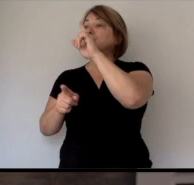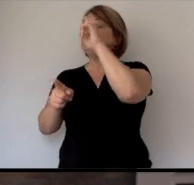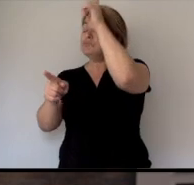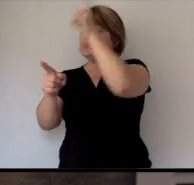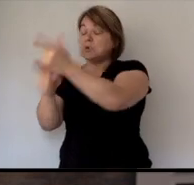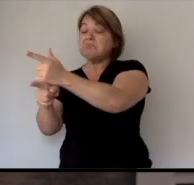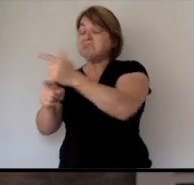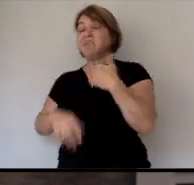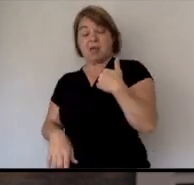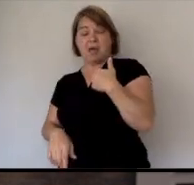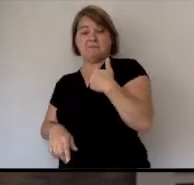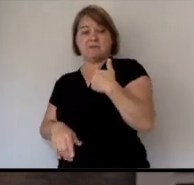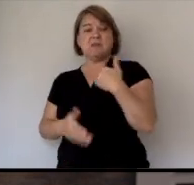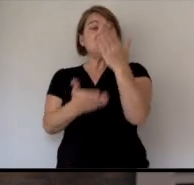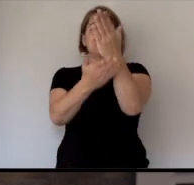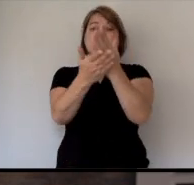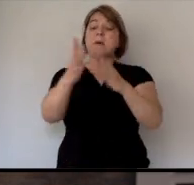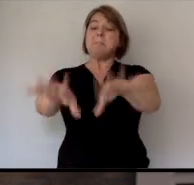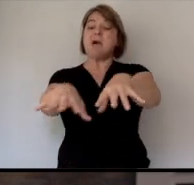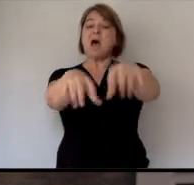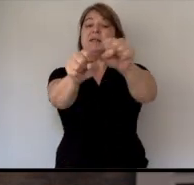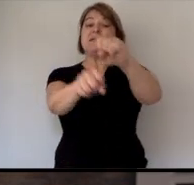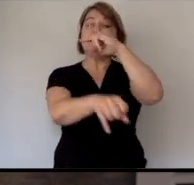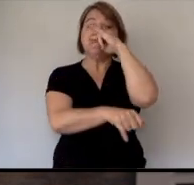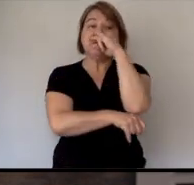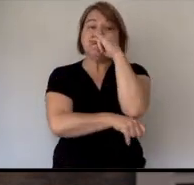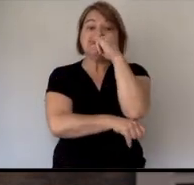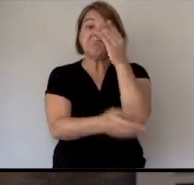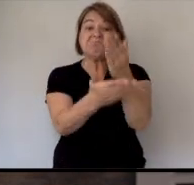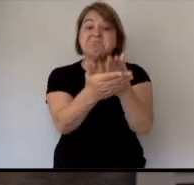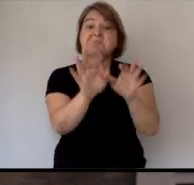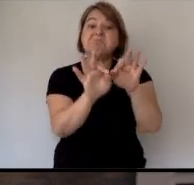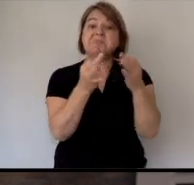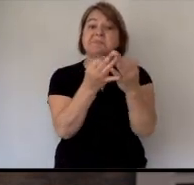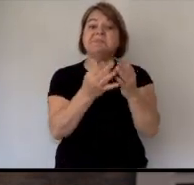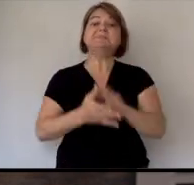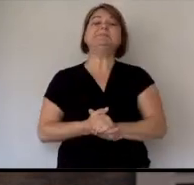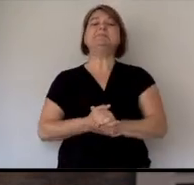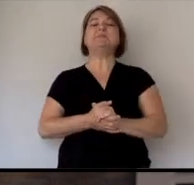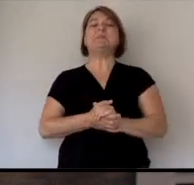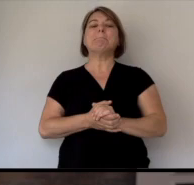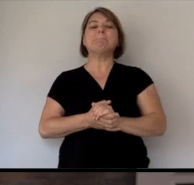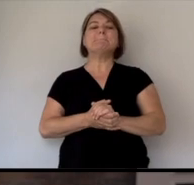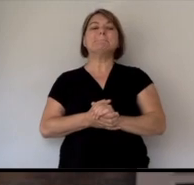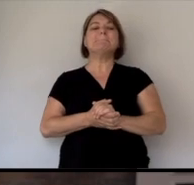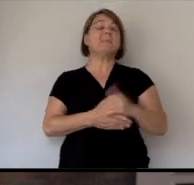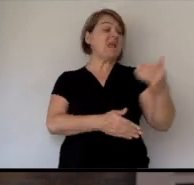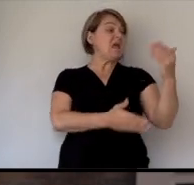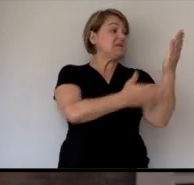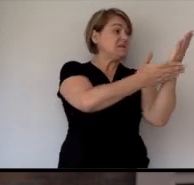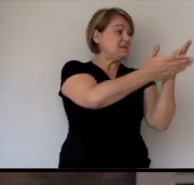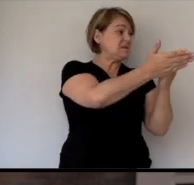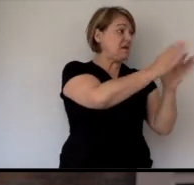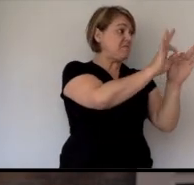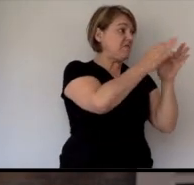at that. All those ducks and a bird. Some families have two moms and two